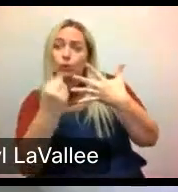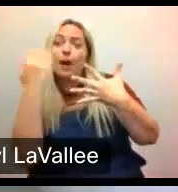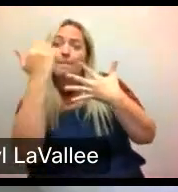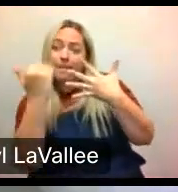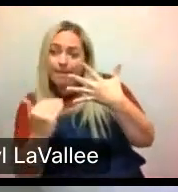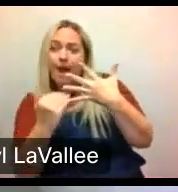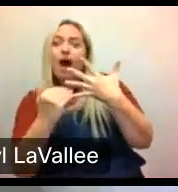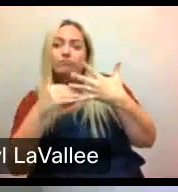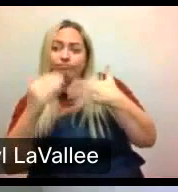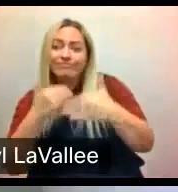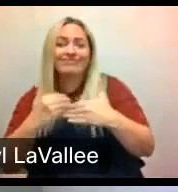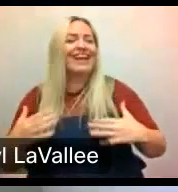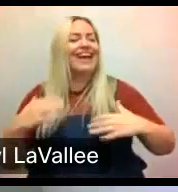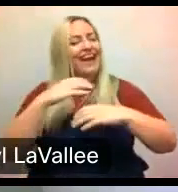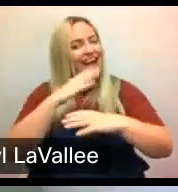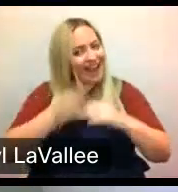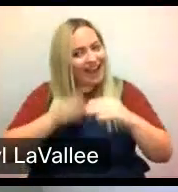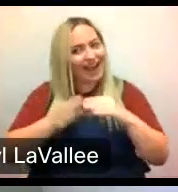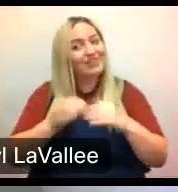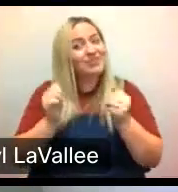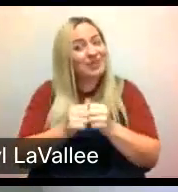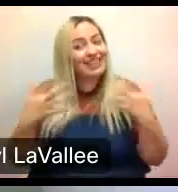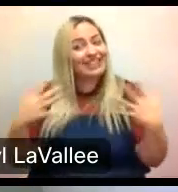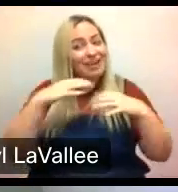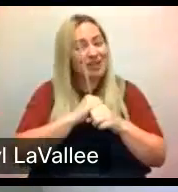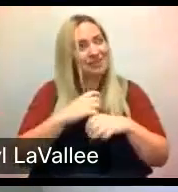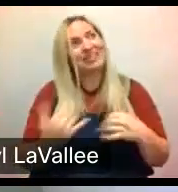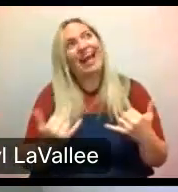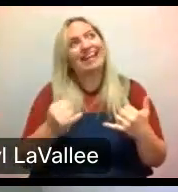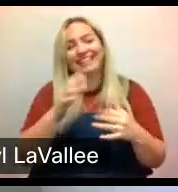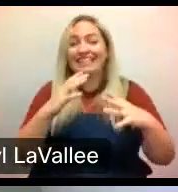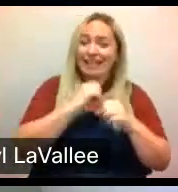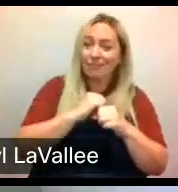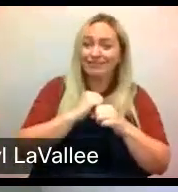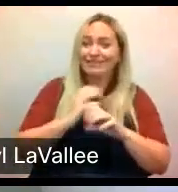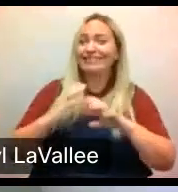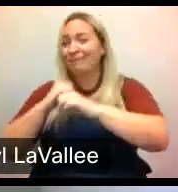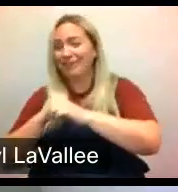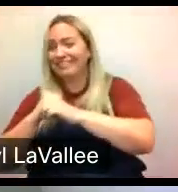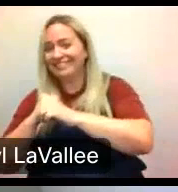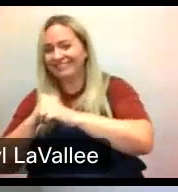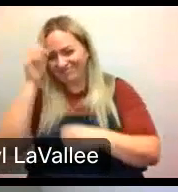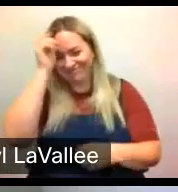course, we always end our presentations with a summary. So today it's summarizing summaries.